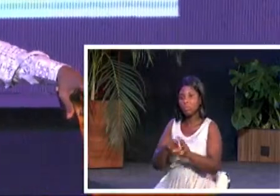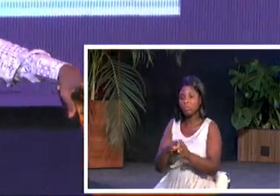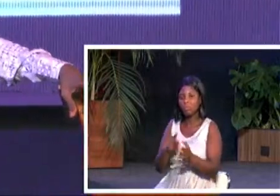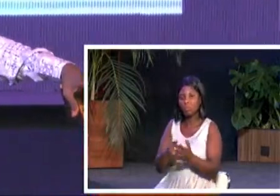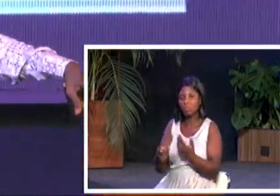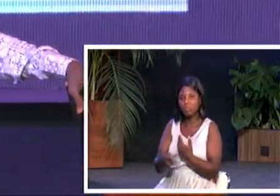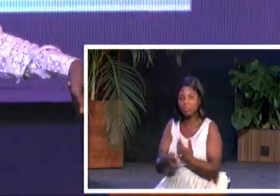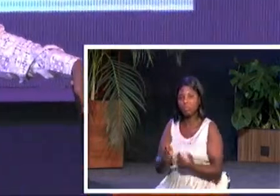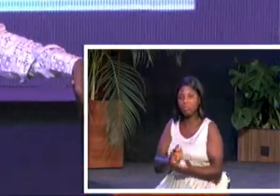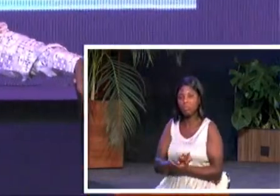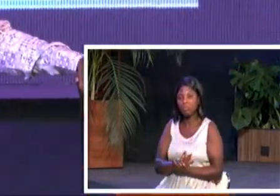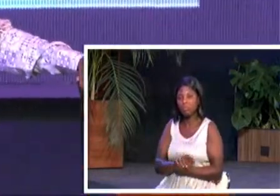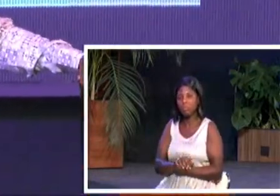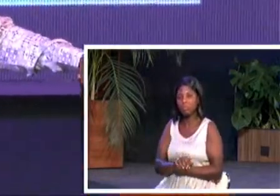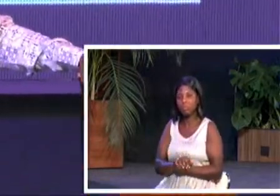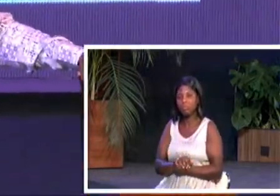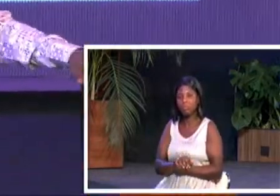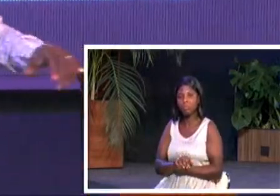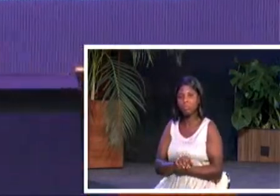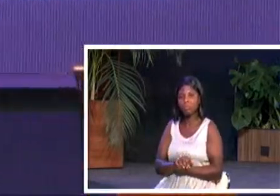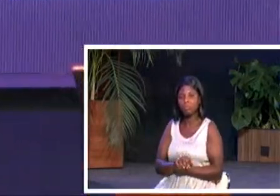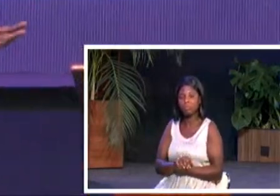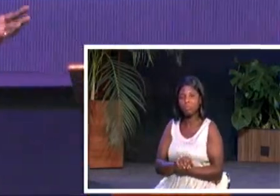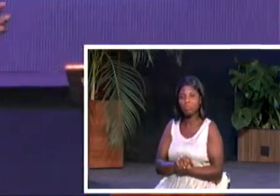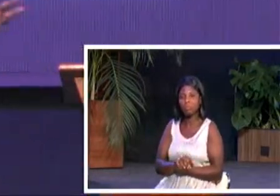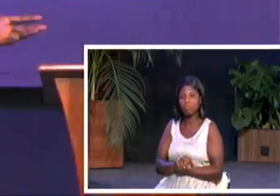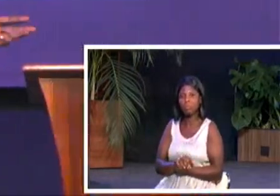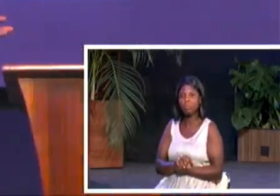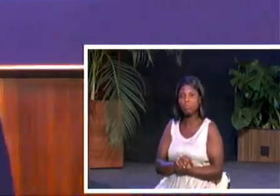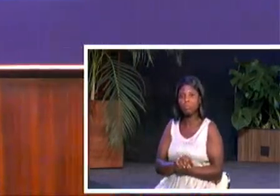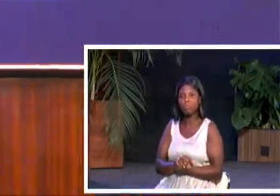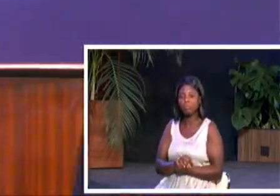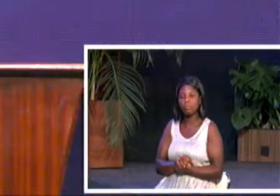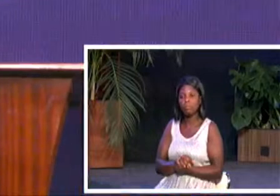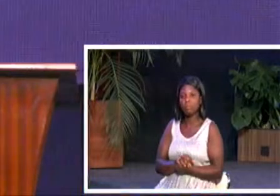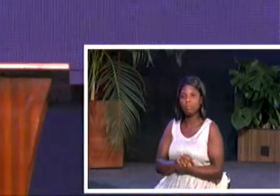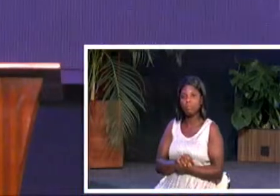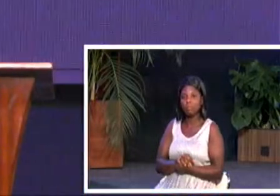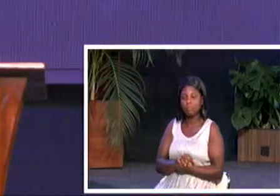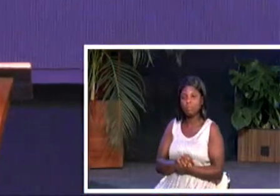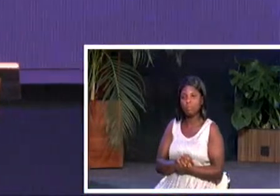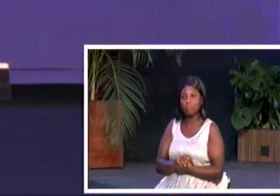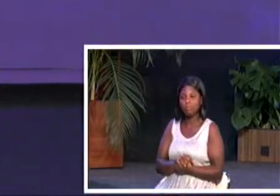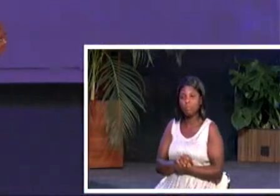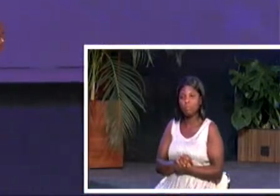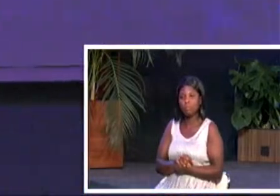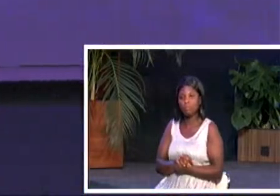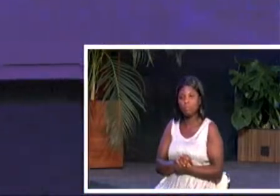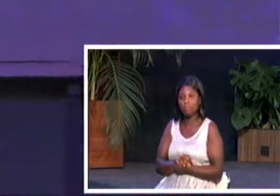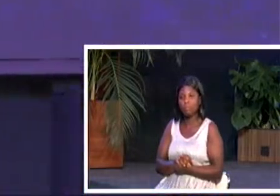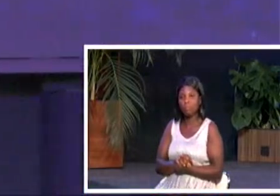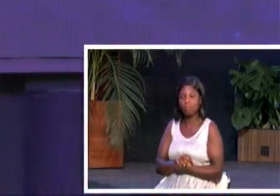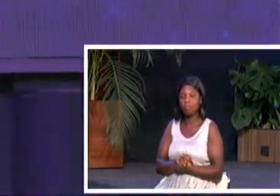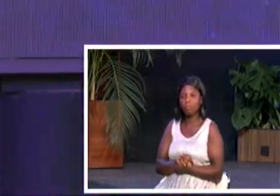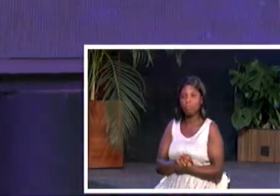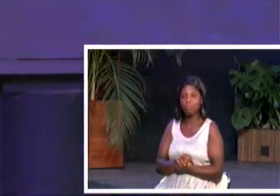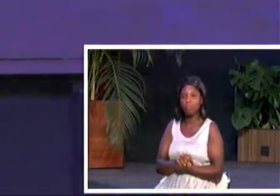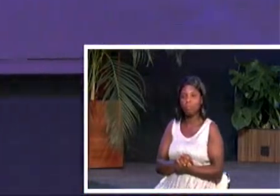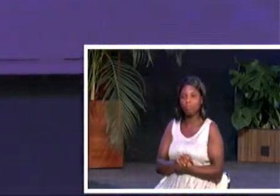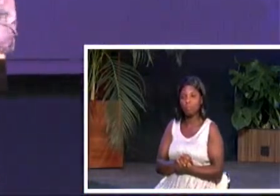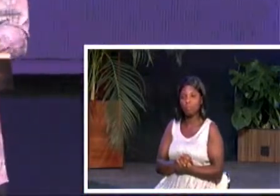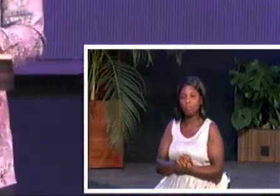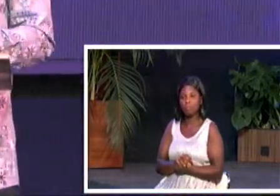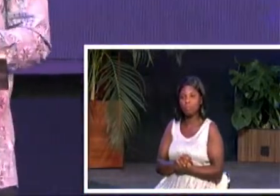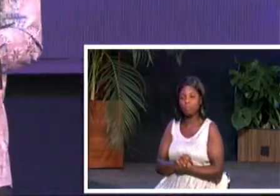made digital media very, very simple in this country by showing us where the world is